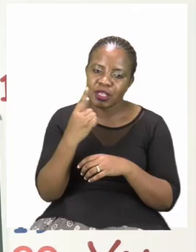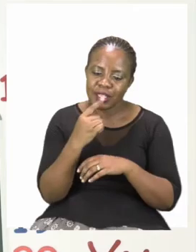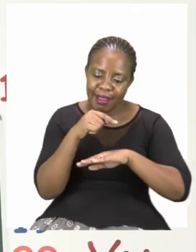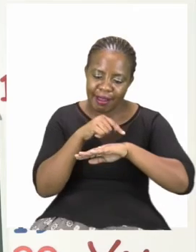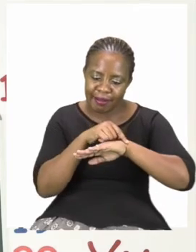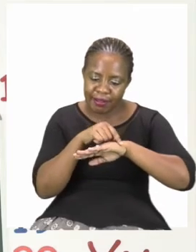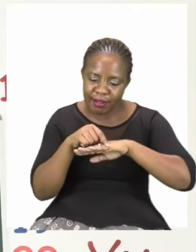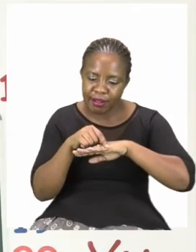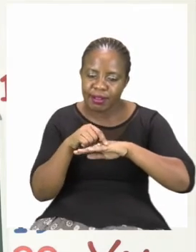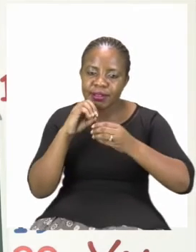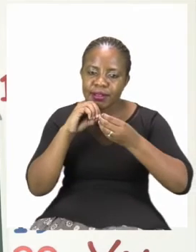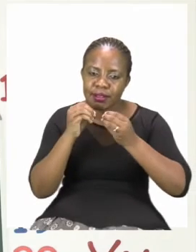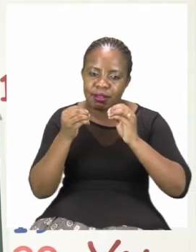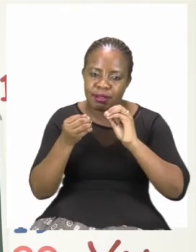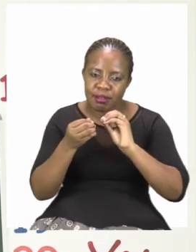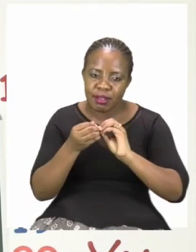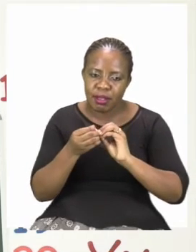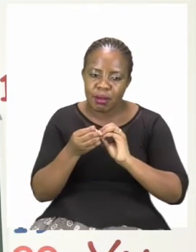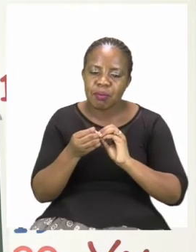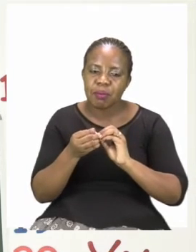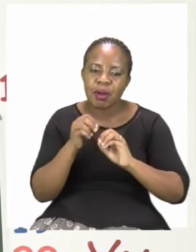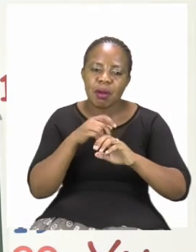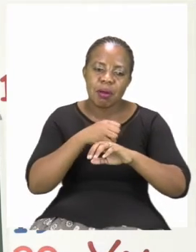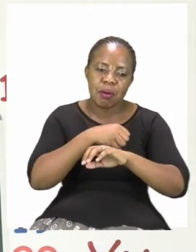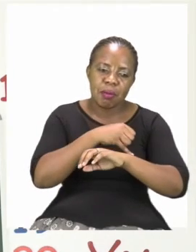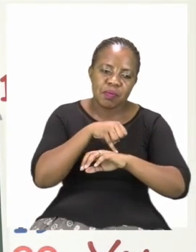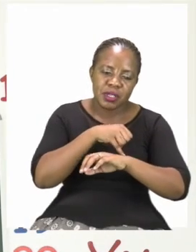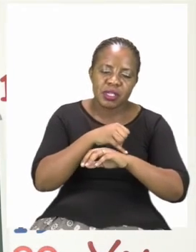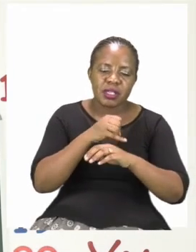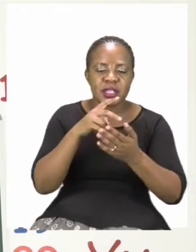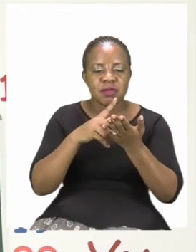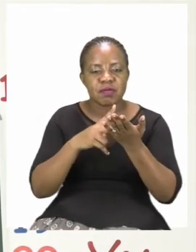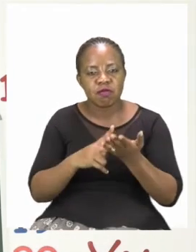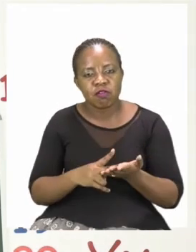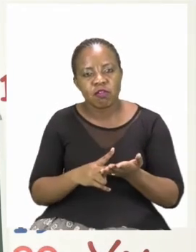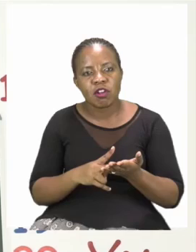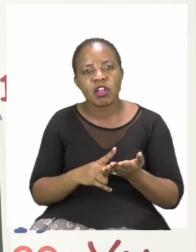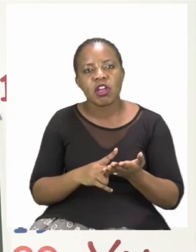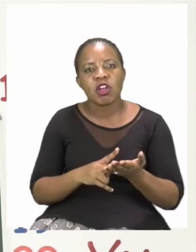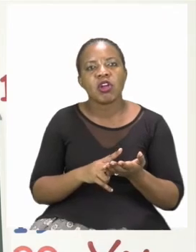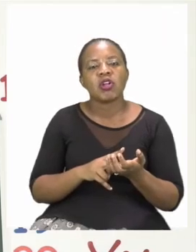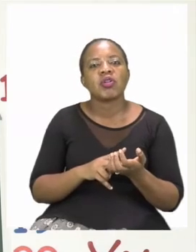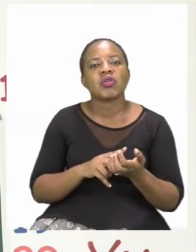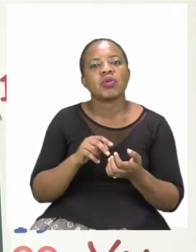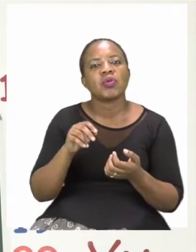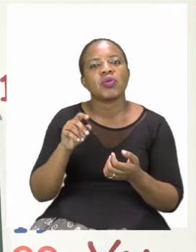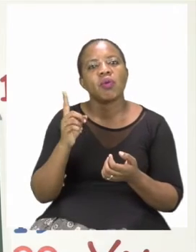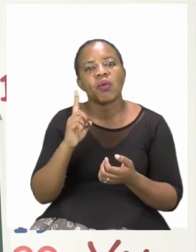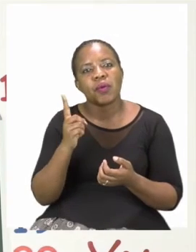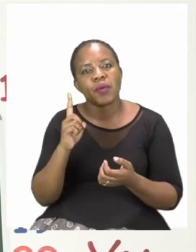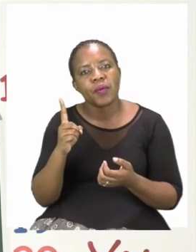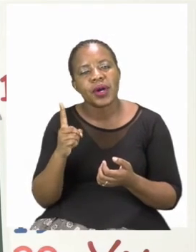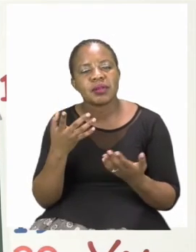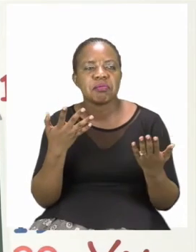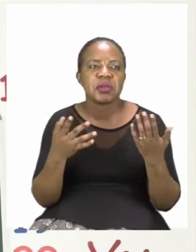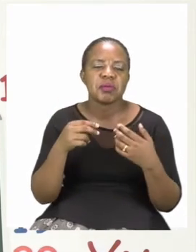round in your booklet. Let's try. I'm going to do it on the board. Are we ready? Let's